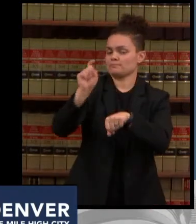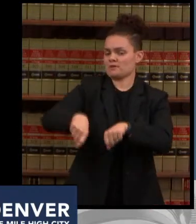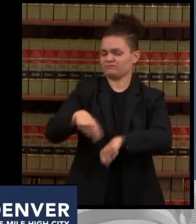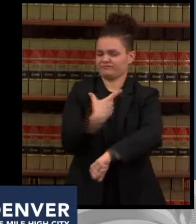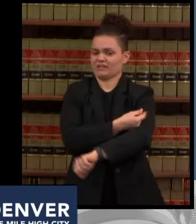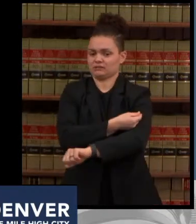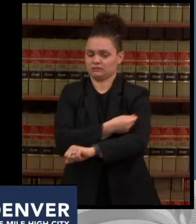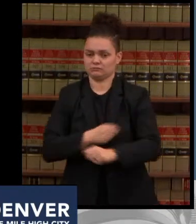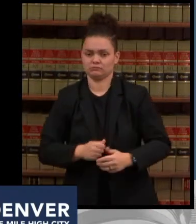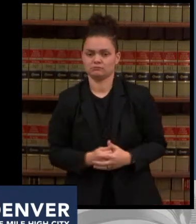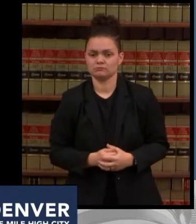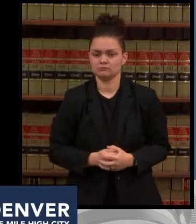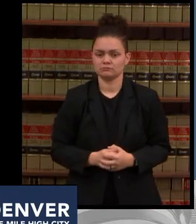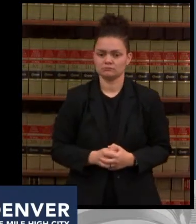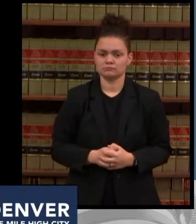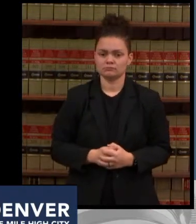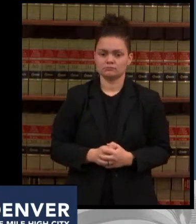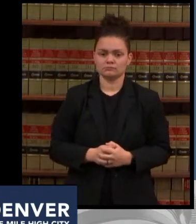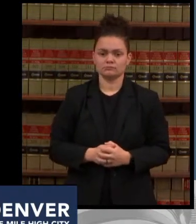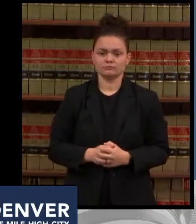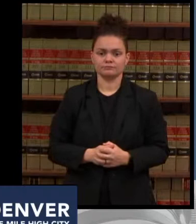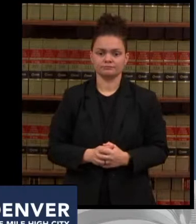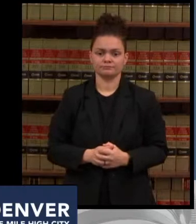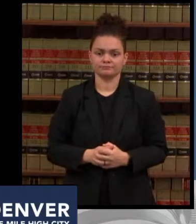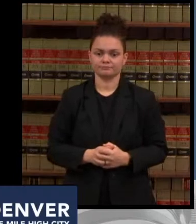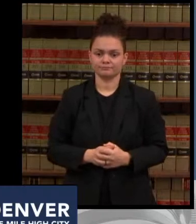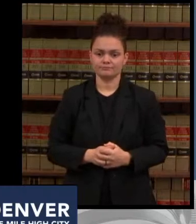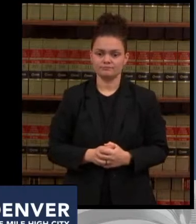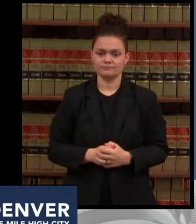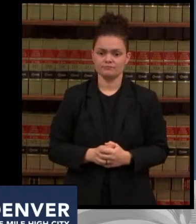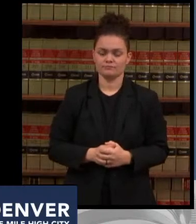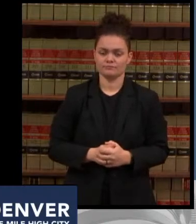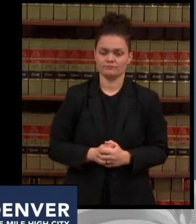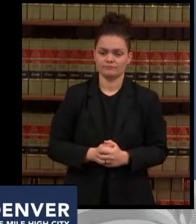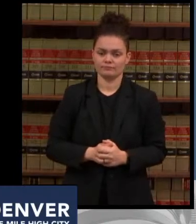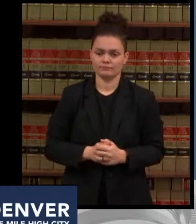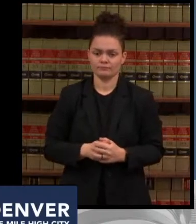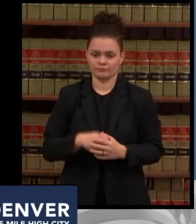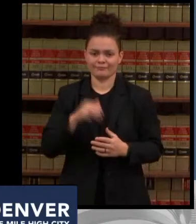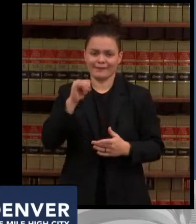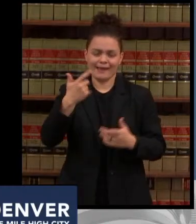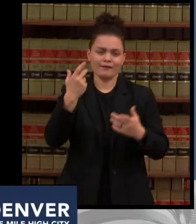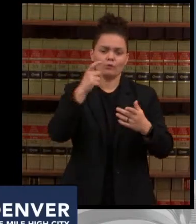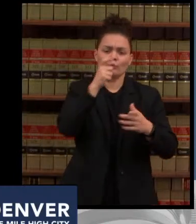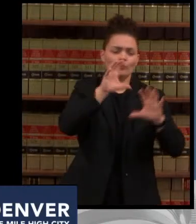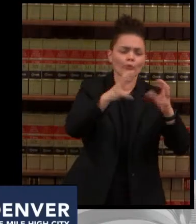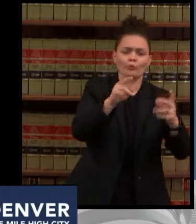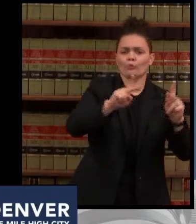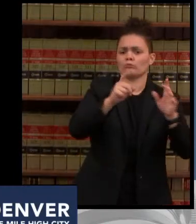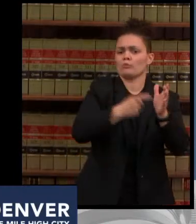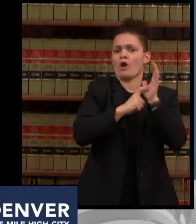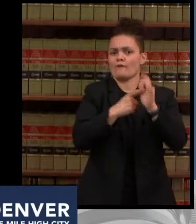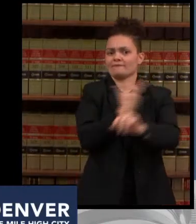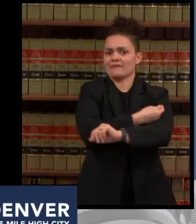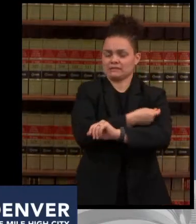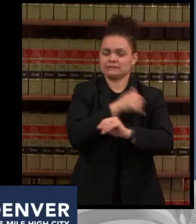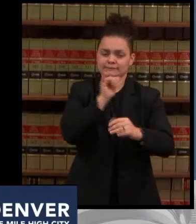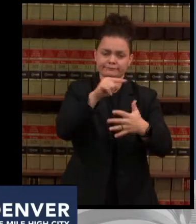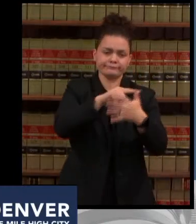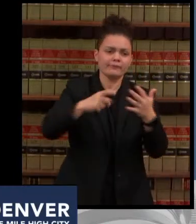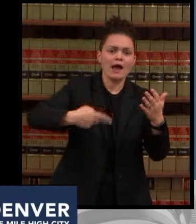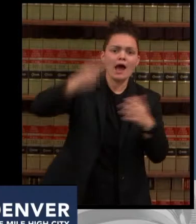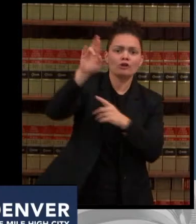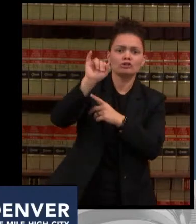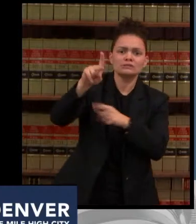still has to get vaccinated. If they're not, we have just about 100% compliance now with city employees, and we'll be turning our focus to the